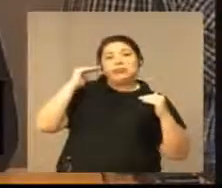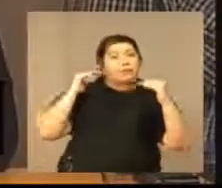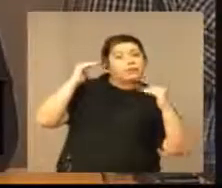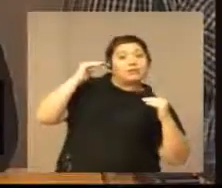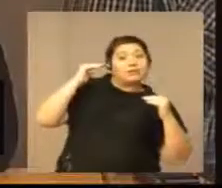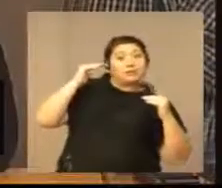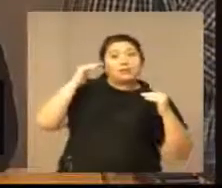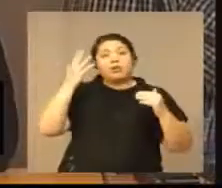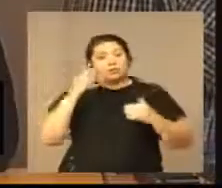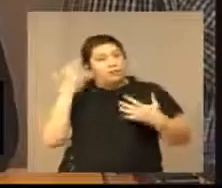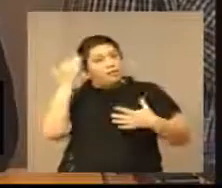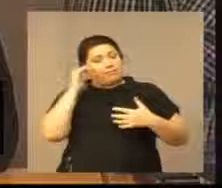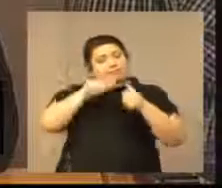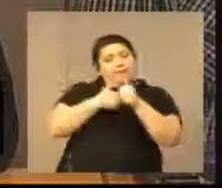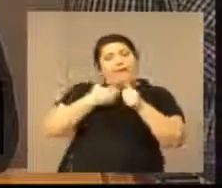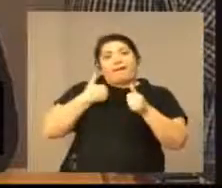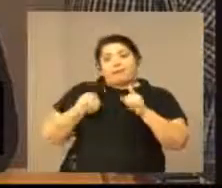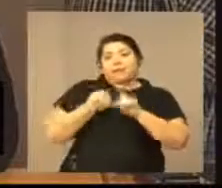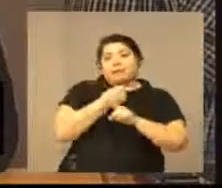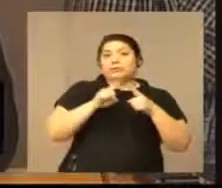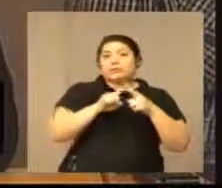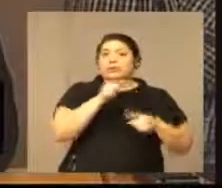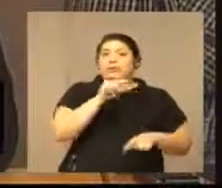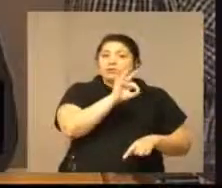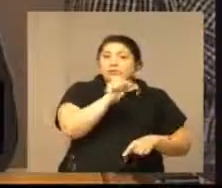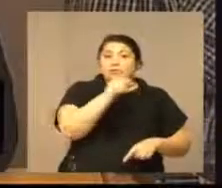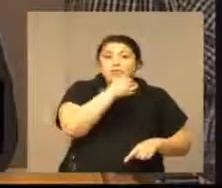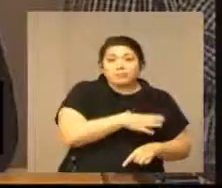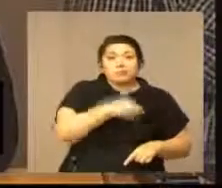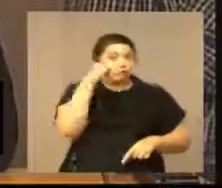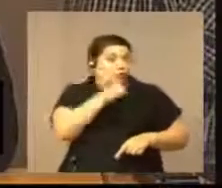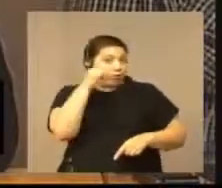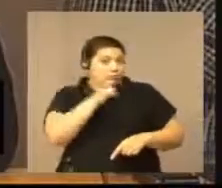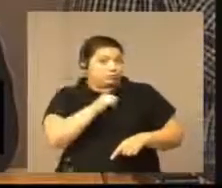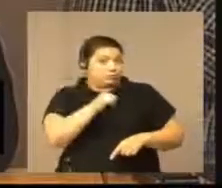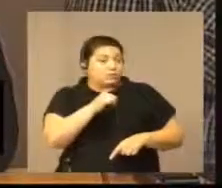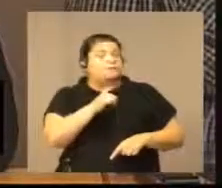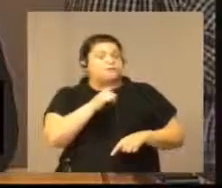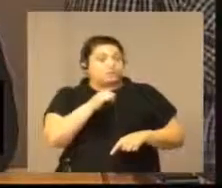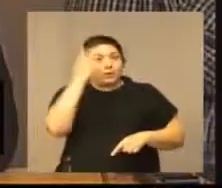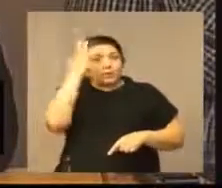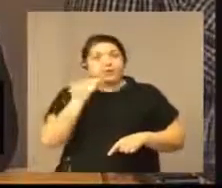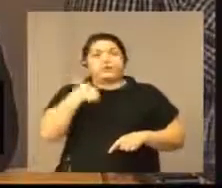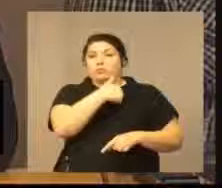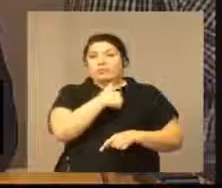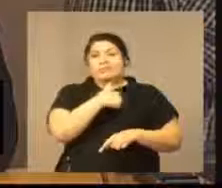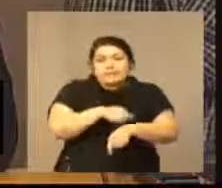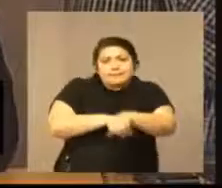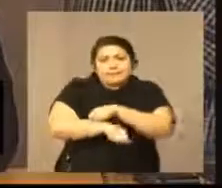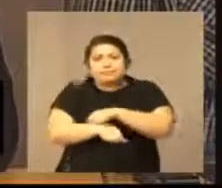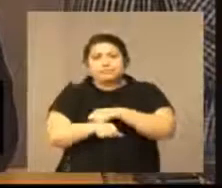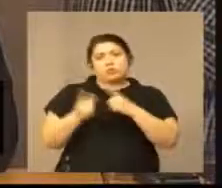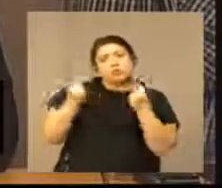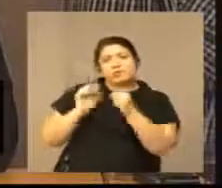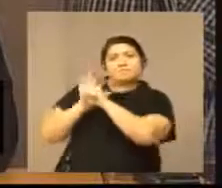often linked to the issue of violence against First Nation women and girls. And that is why we are working equally hard with our